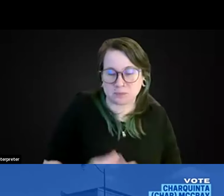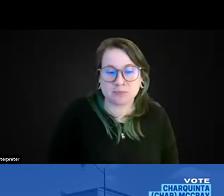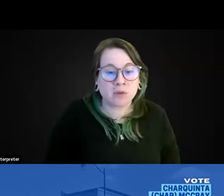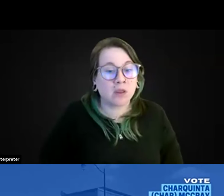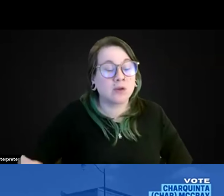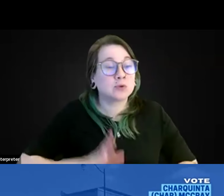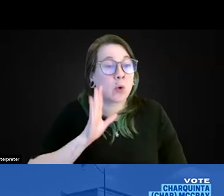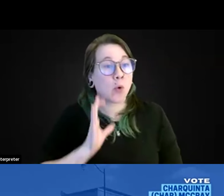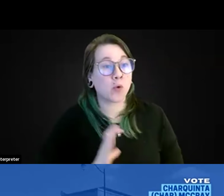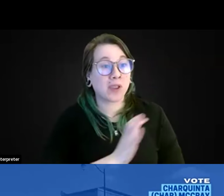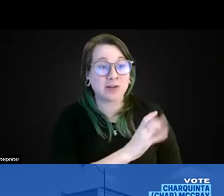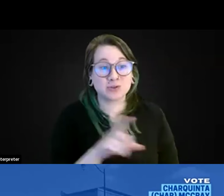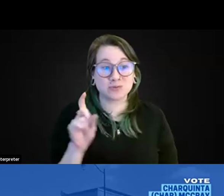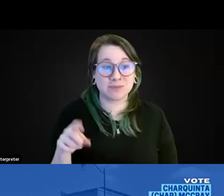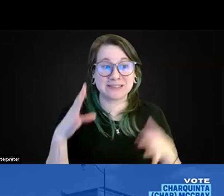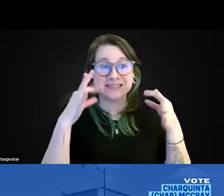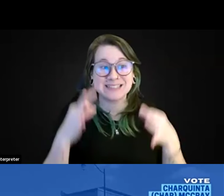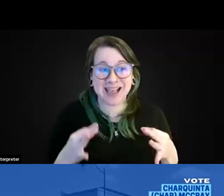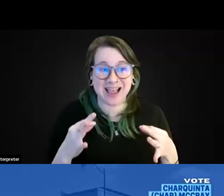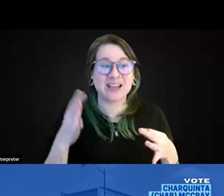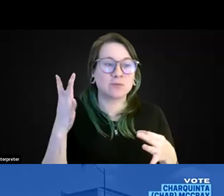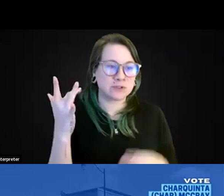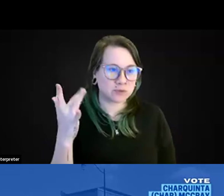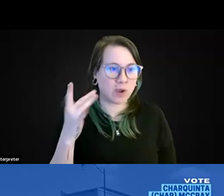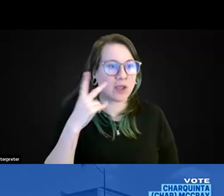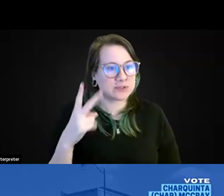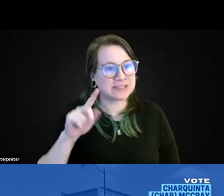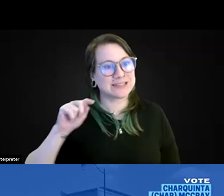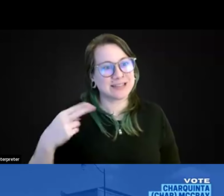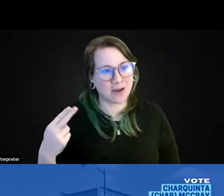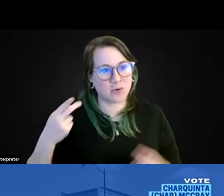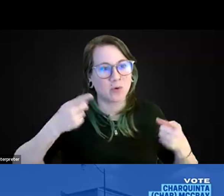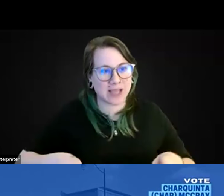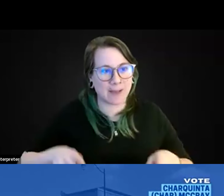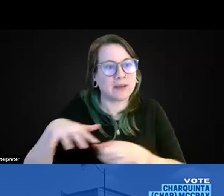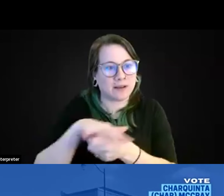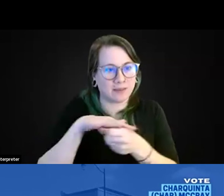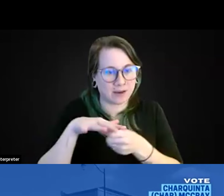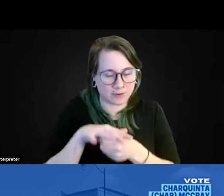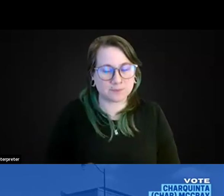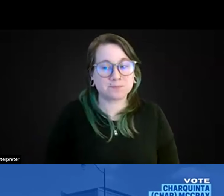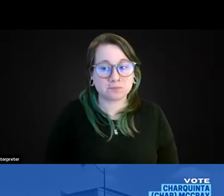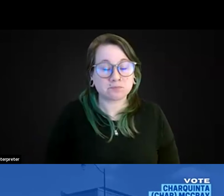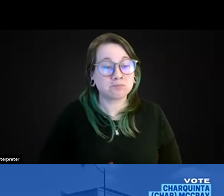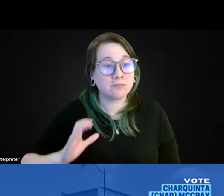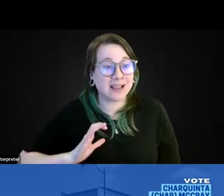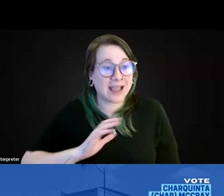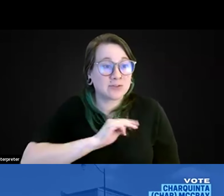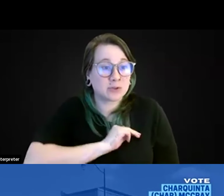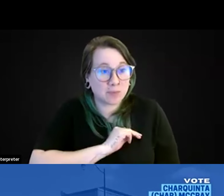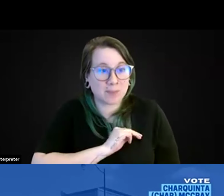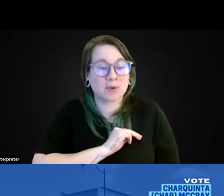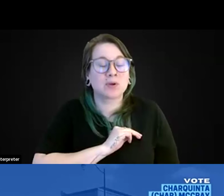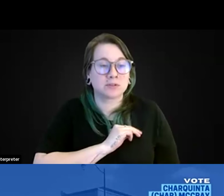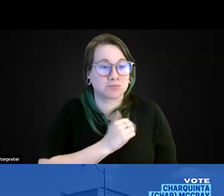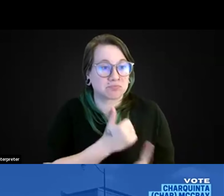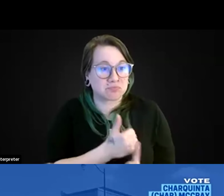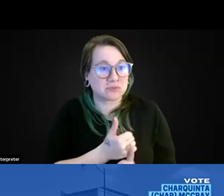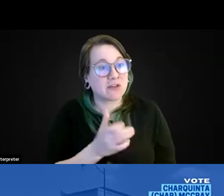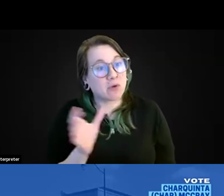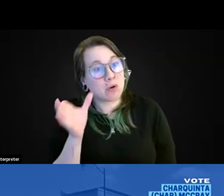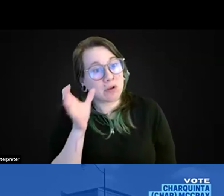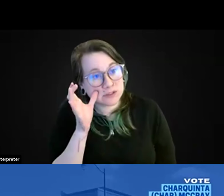so the council has to decide, which is why you're seeing these town halls. And so the council members are listening